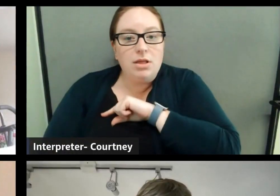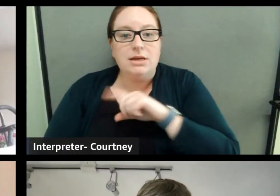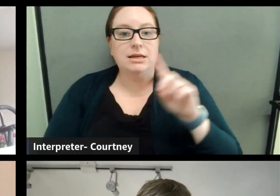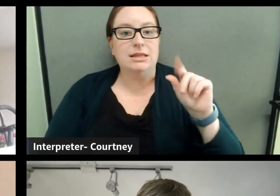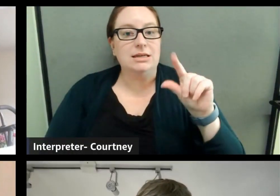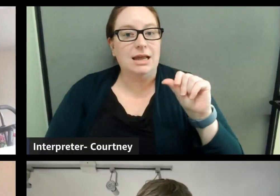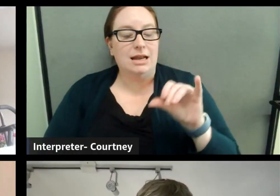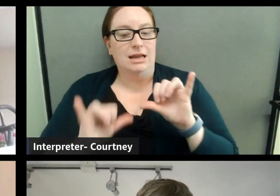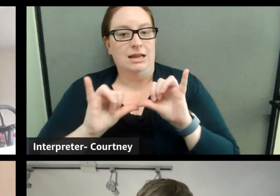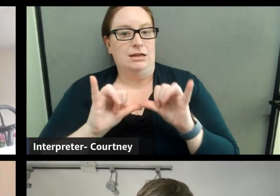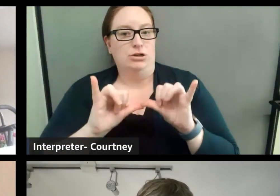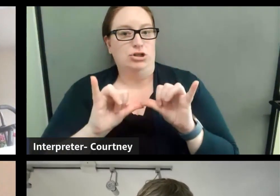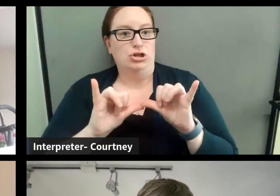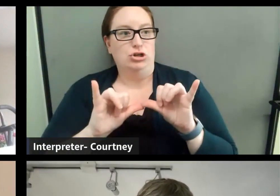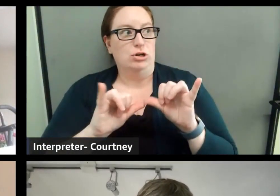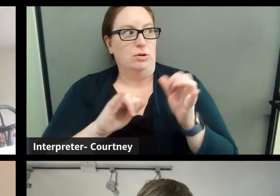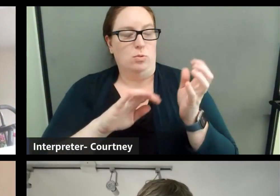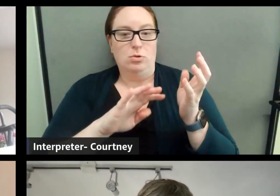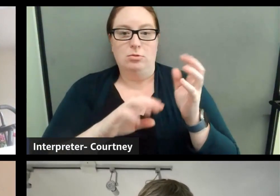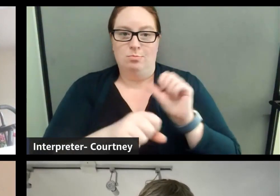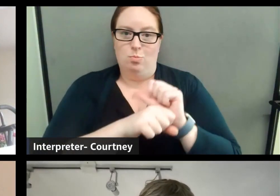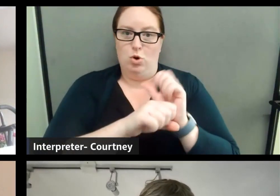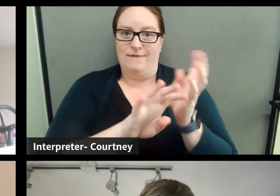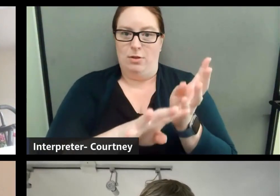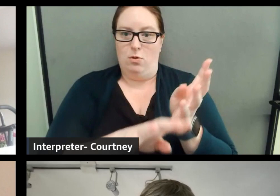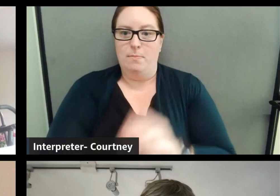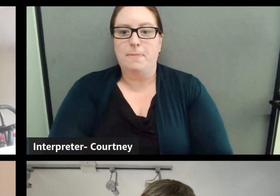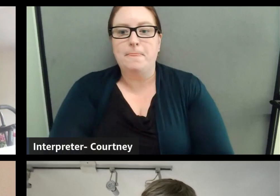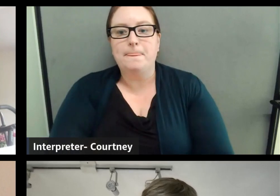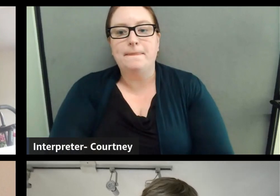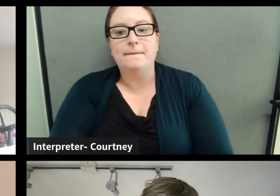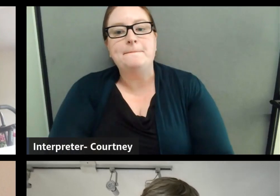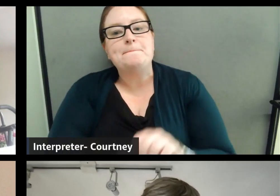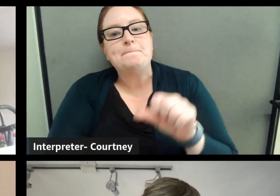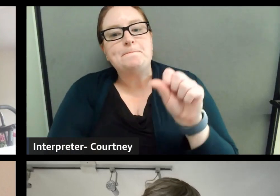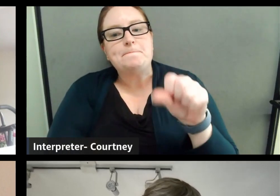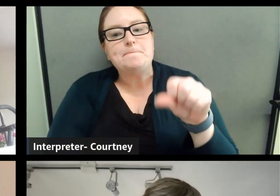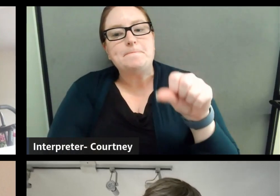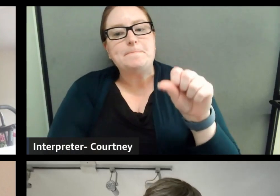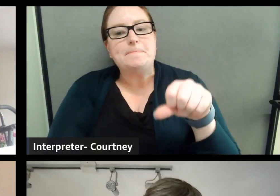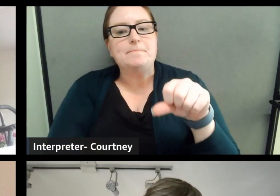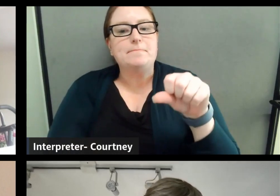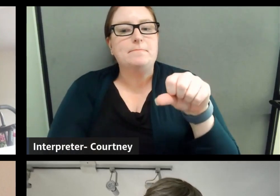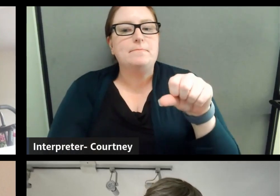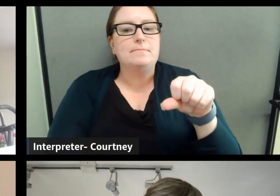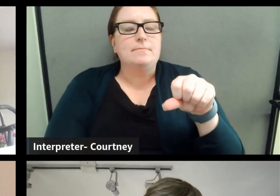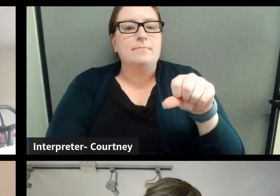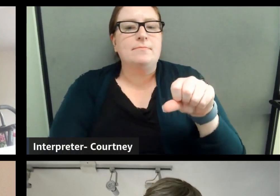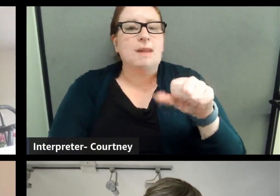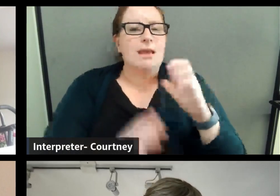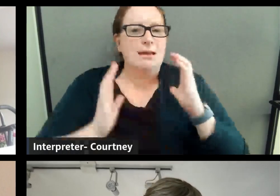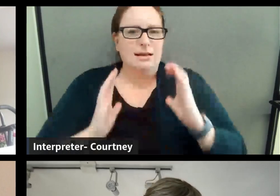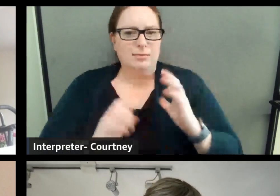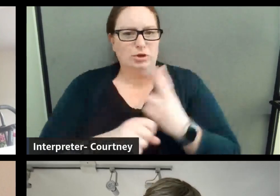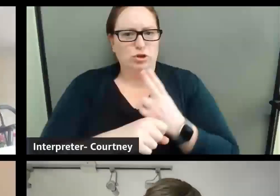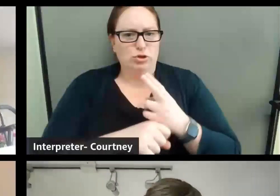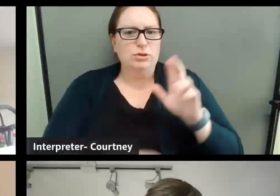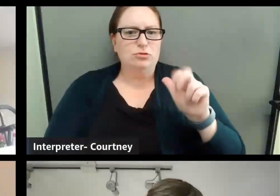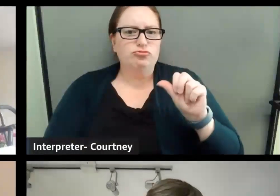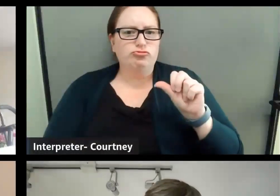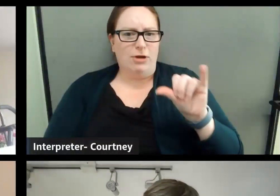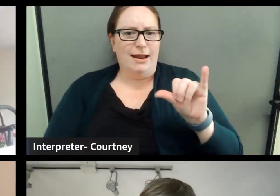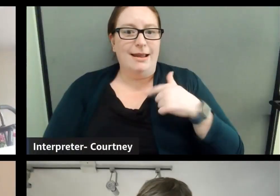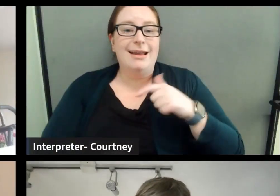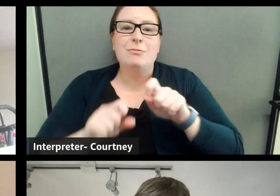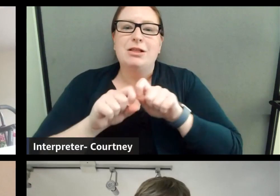workflow? Yeah, so the way we actually, customers are using Ray, and we actually launched the preview at